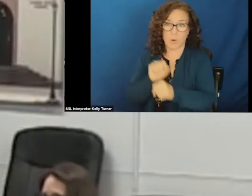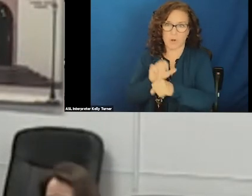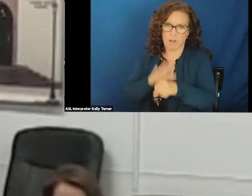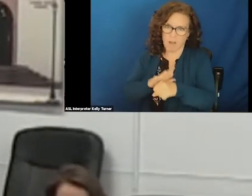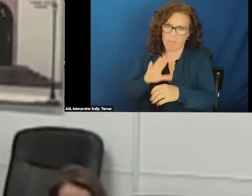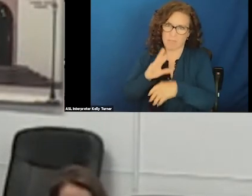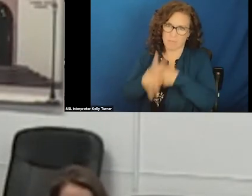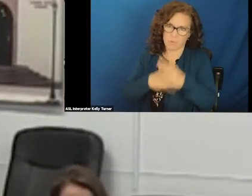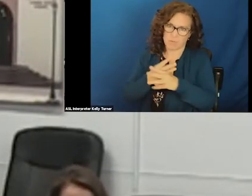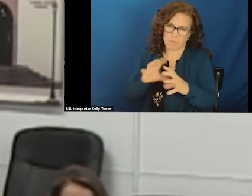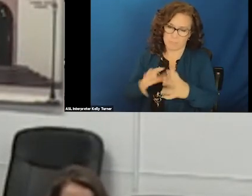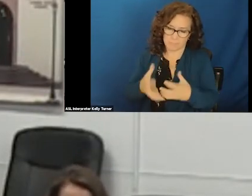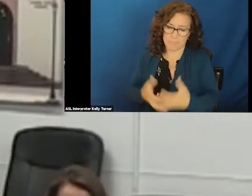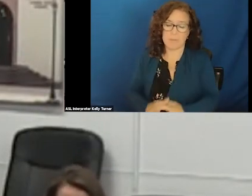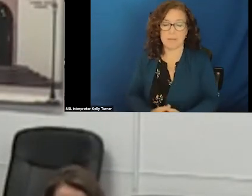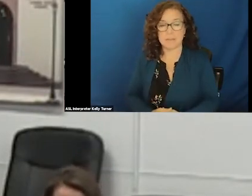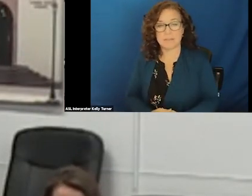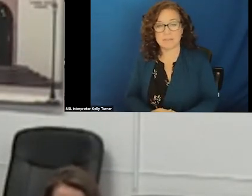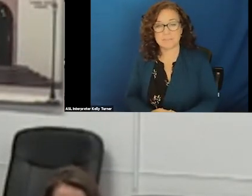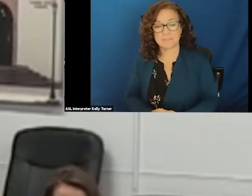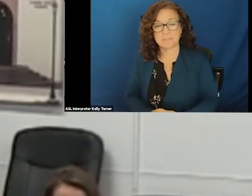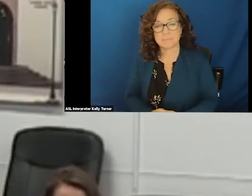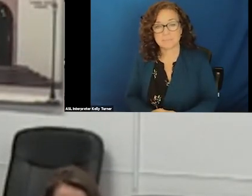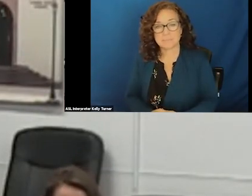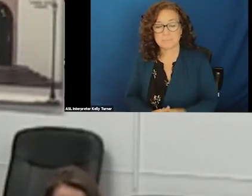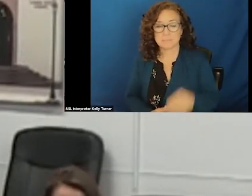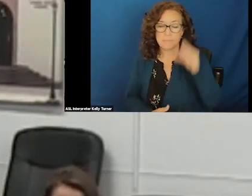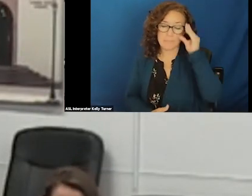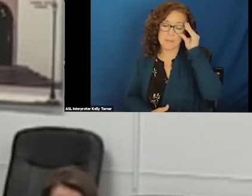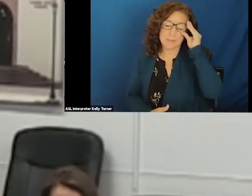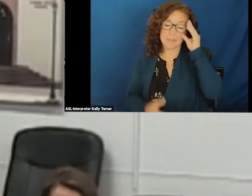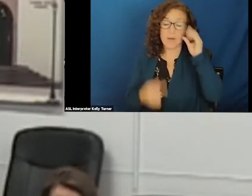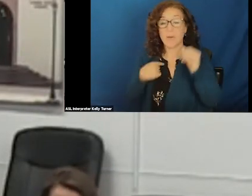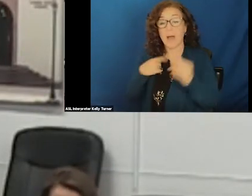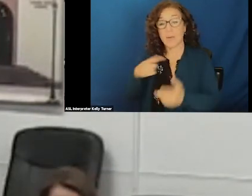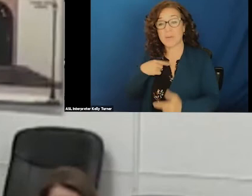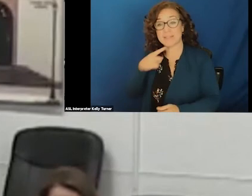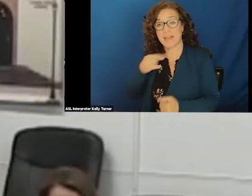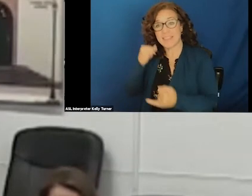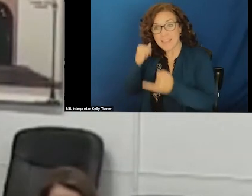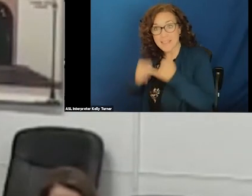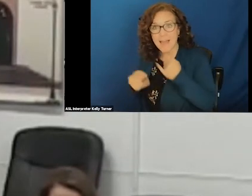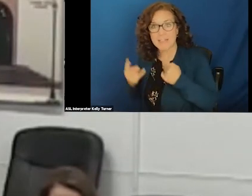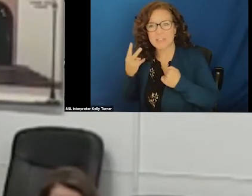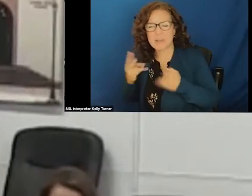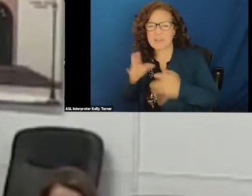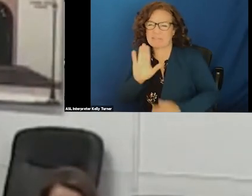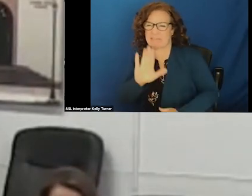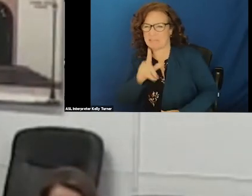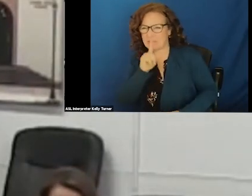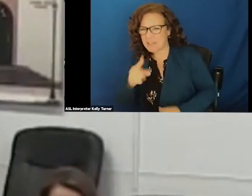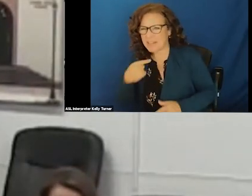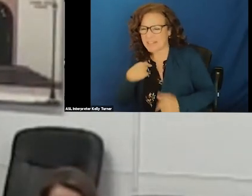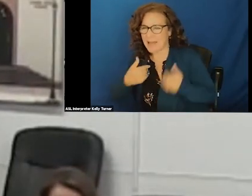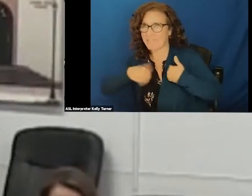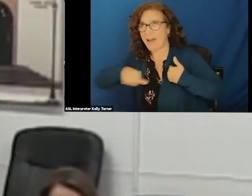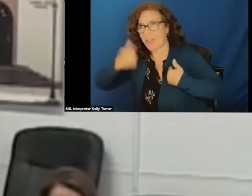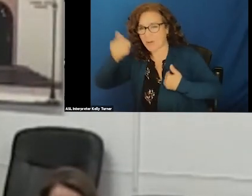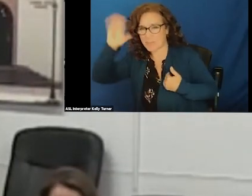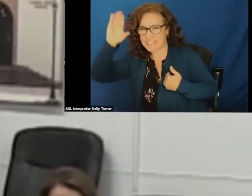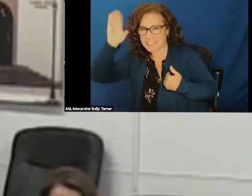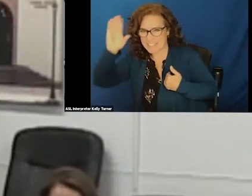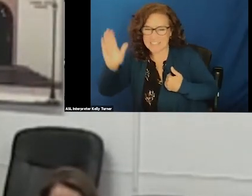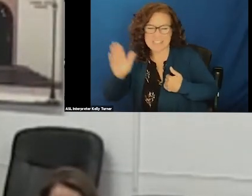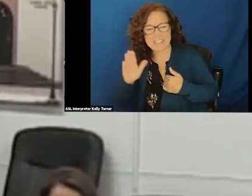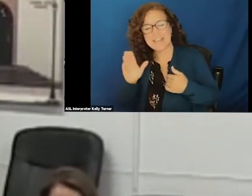on the action agenda, they are the last two items. And it's really an opportunity for us to take a moment and appreciate,